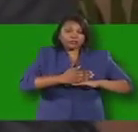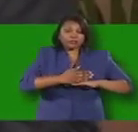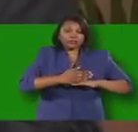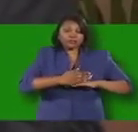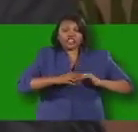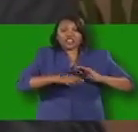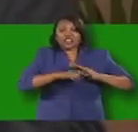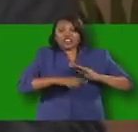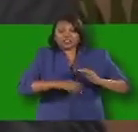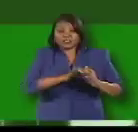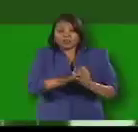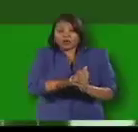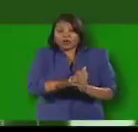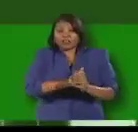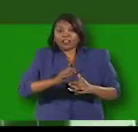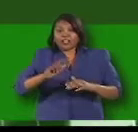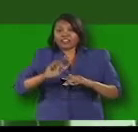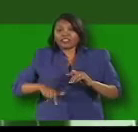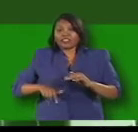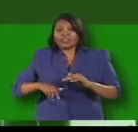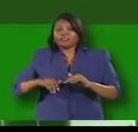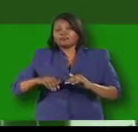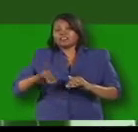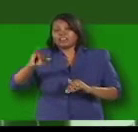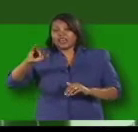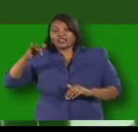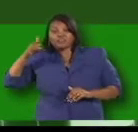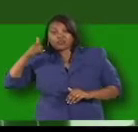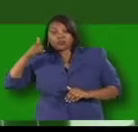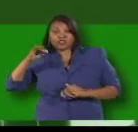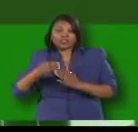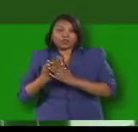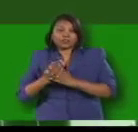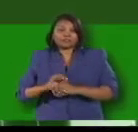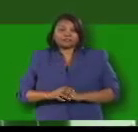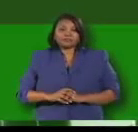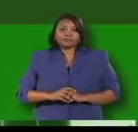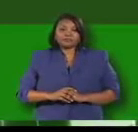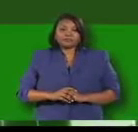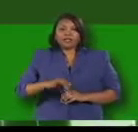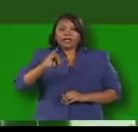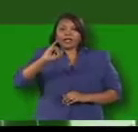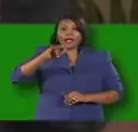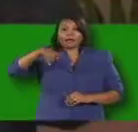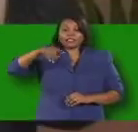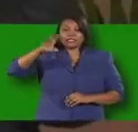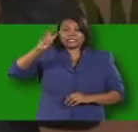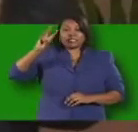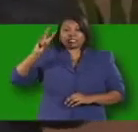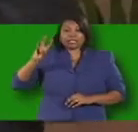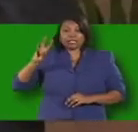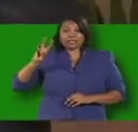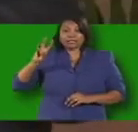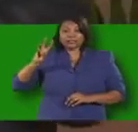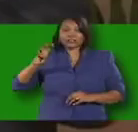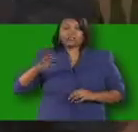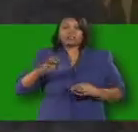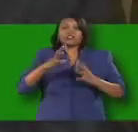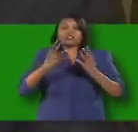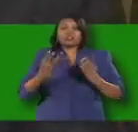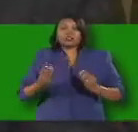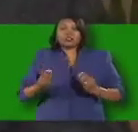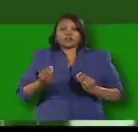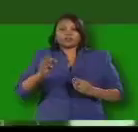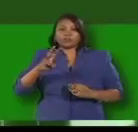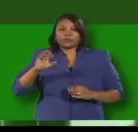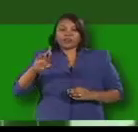more powerful than my netbook. So IP6 is the next iteration of the Internet Protocol, the software language, if you want, the rules